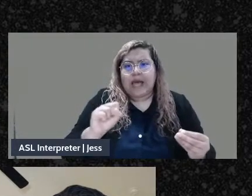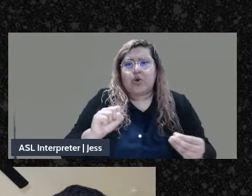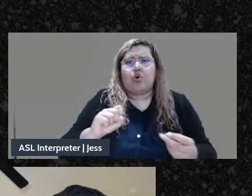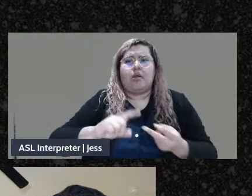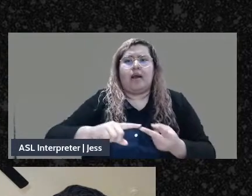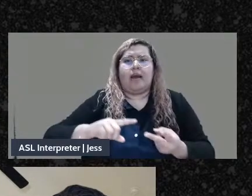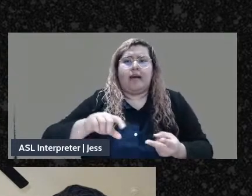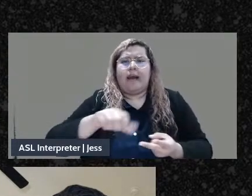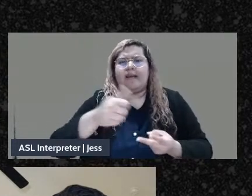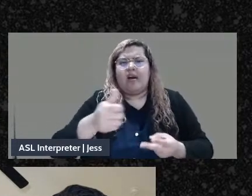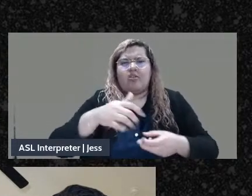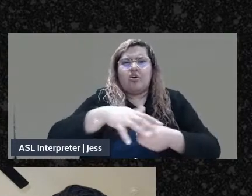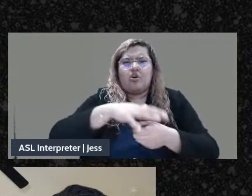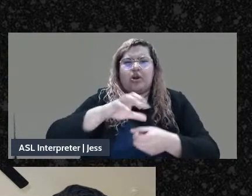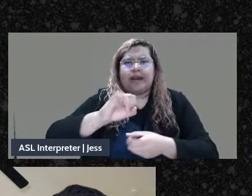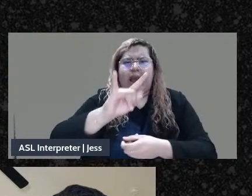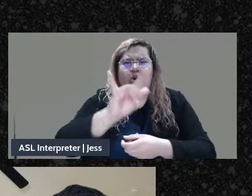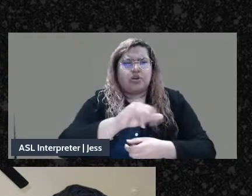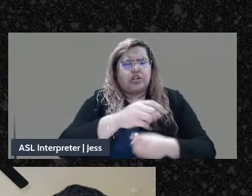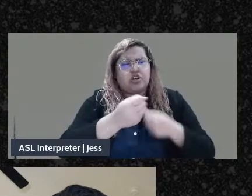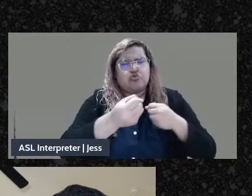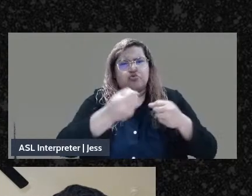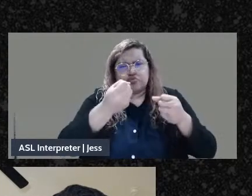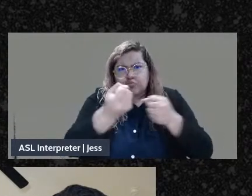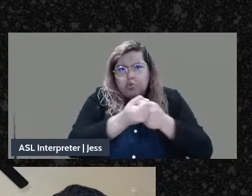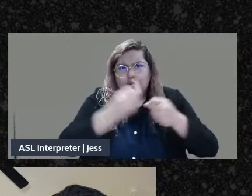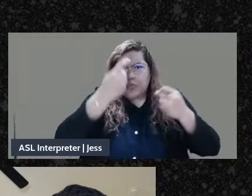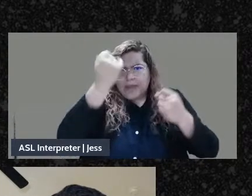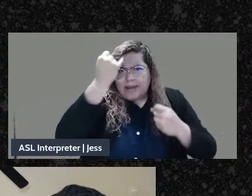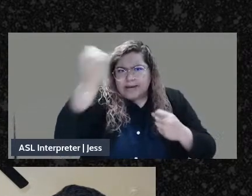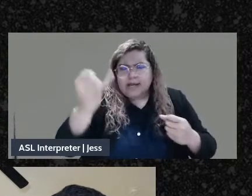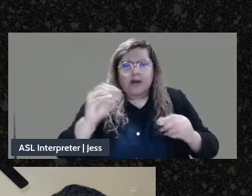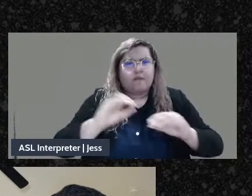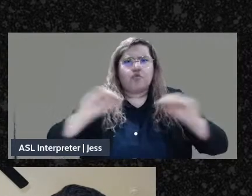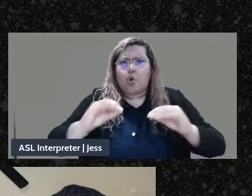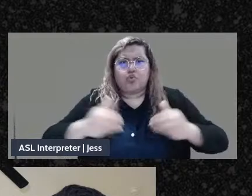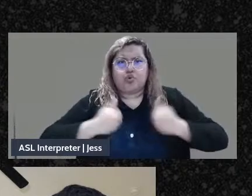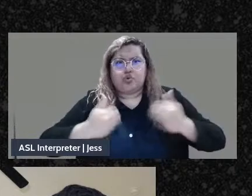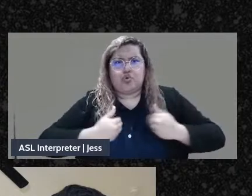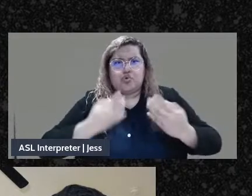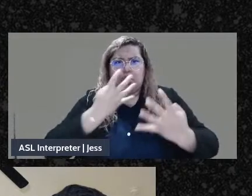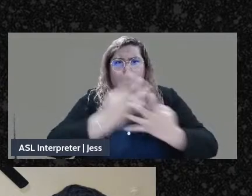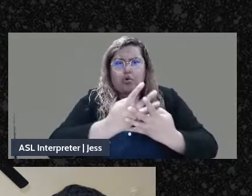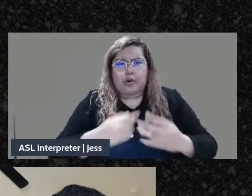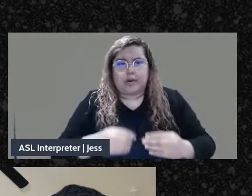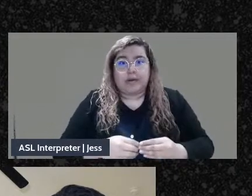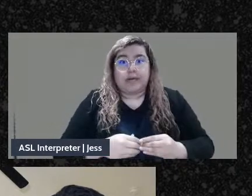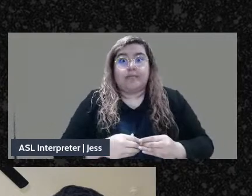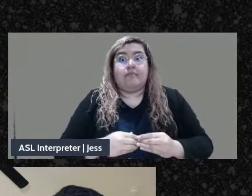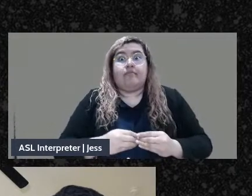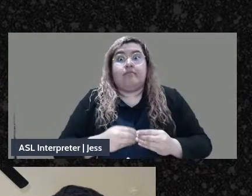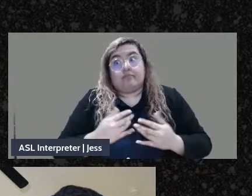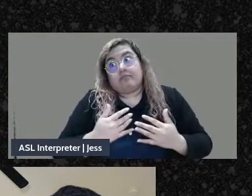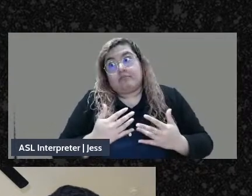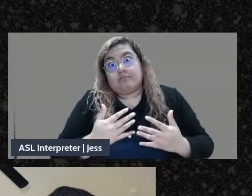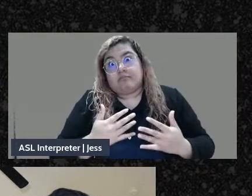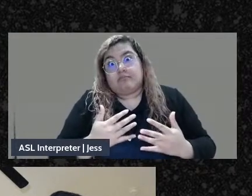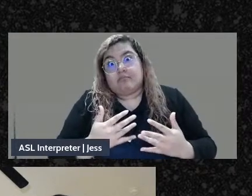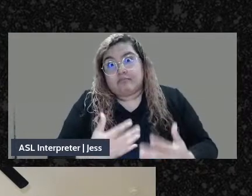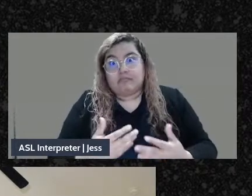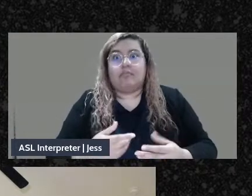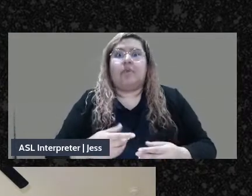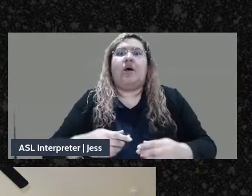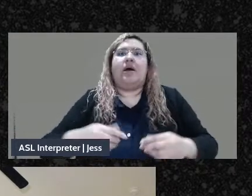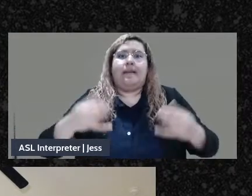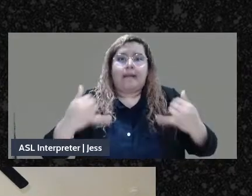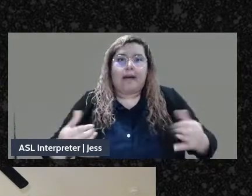no youth incarceration at all. It took 8 years to get, up to 200 organizations who finally signed on to do